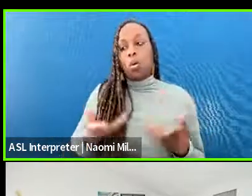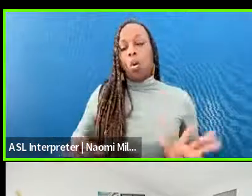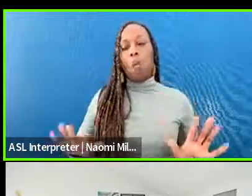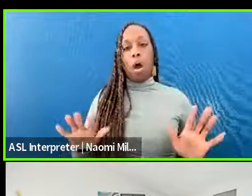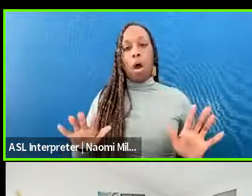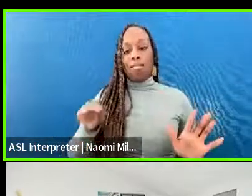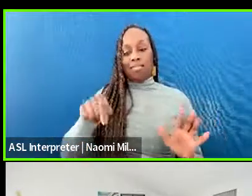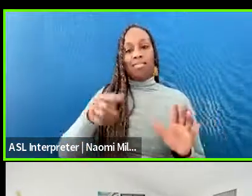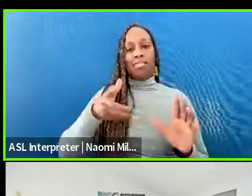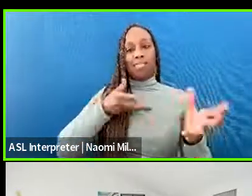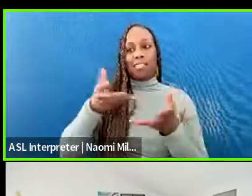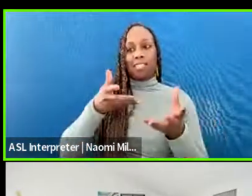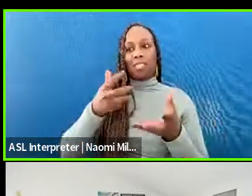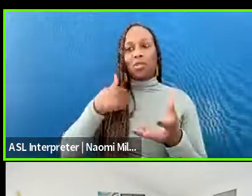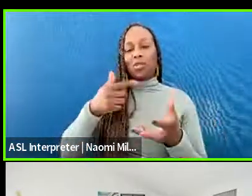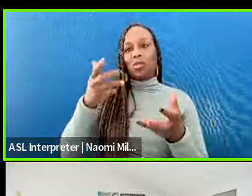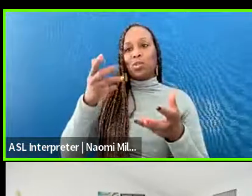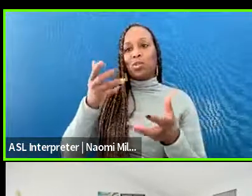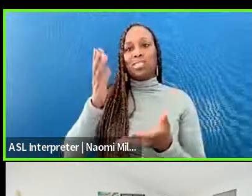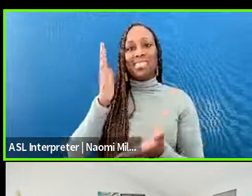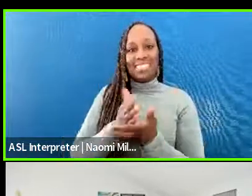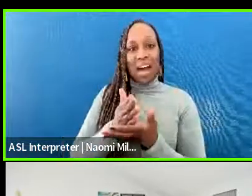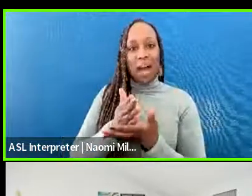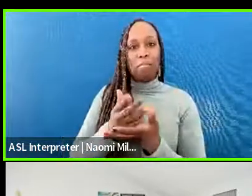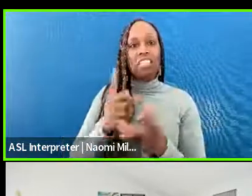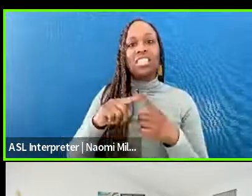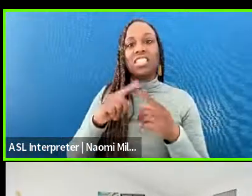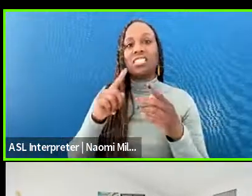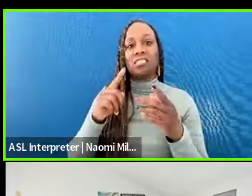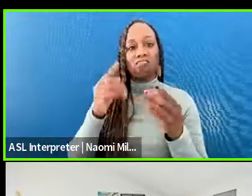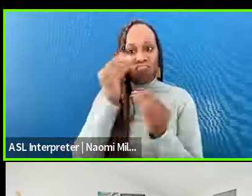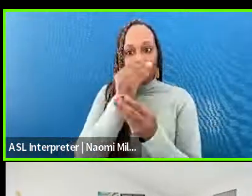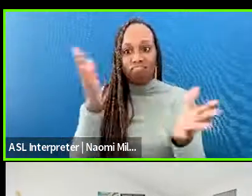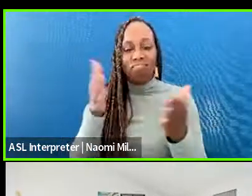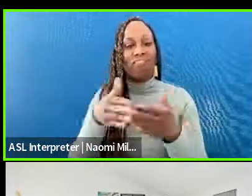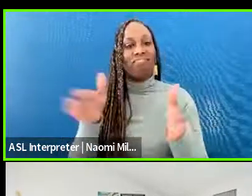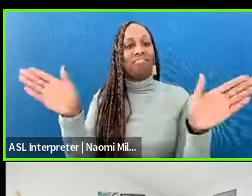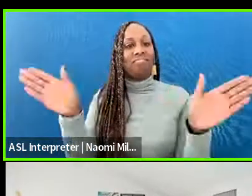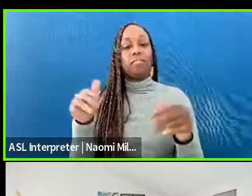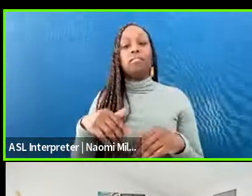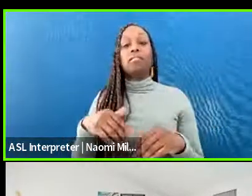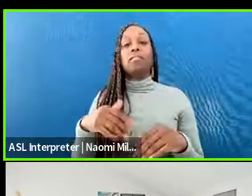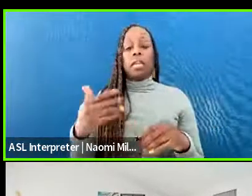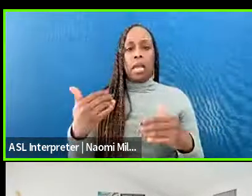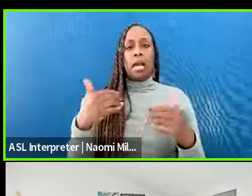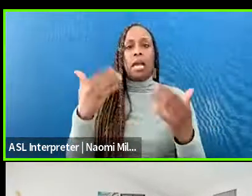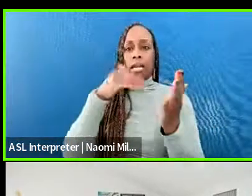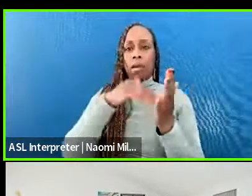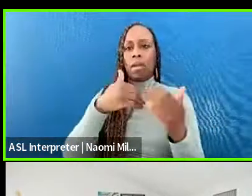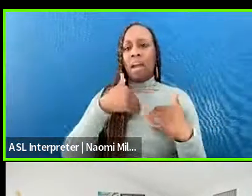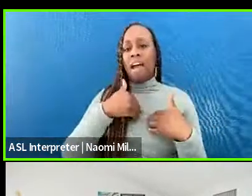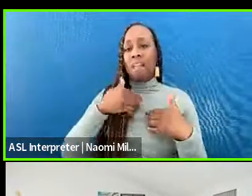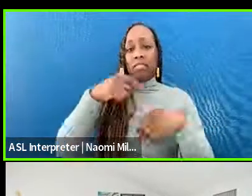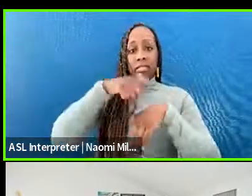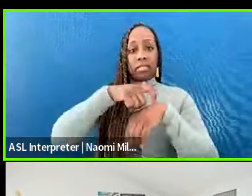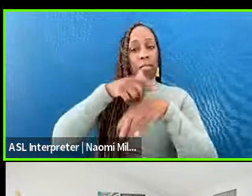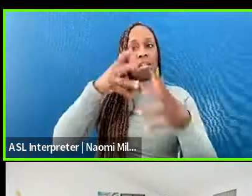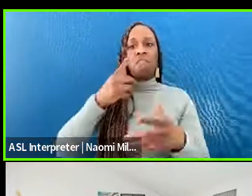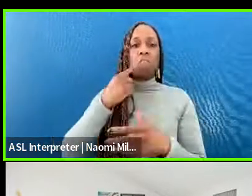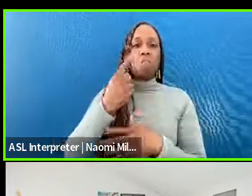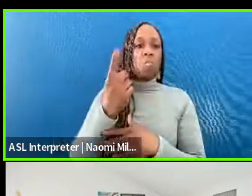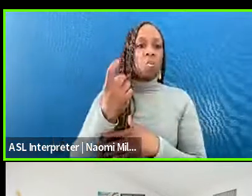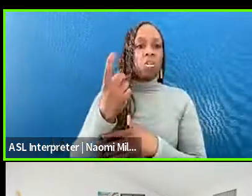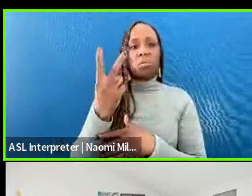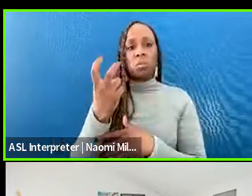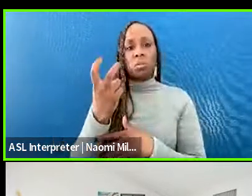this conversation to end. This is just an opening. Having said that, we do have time for at least one or two more